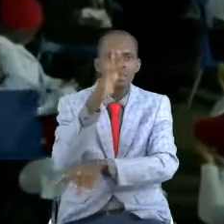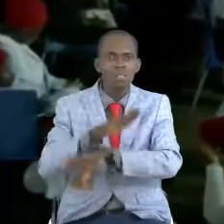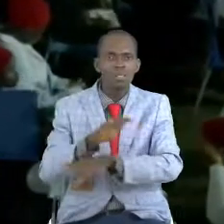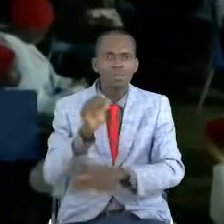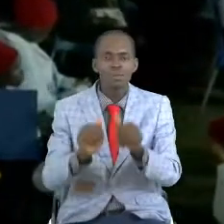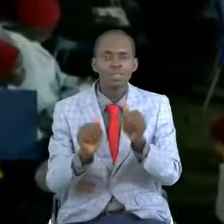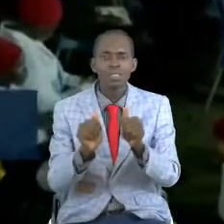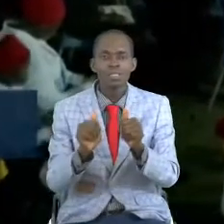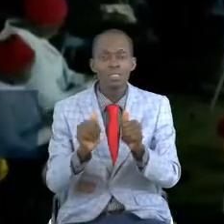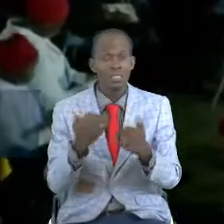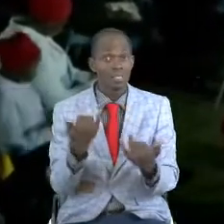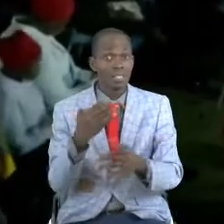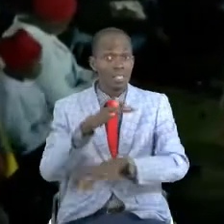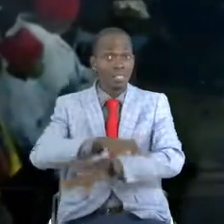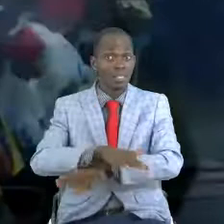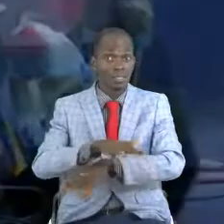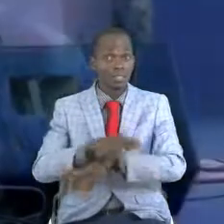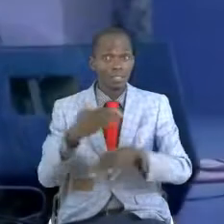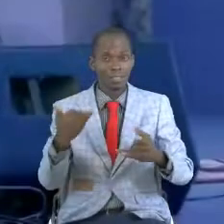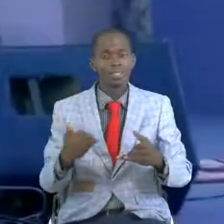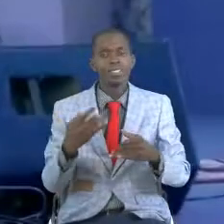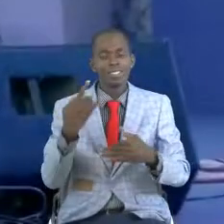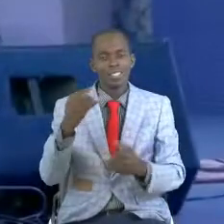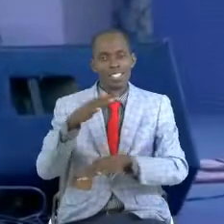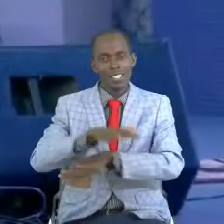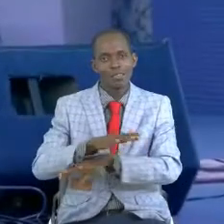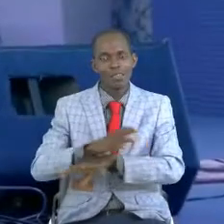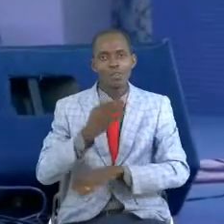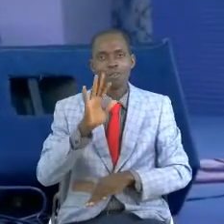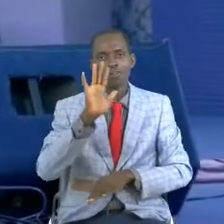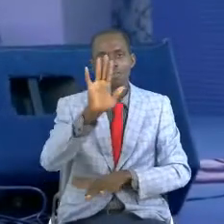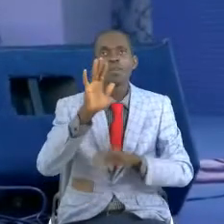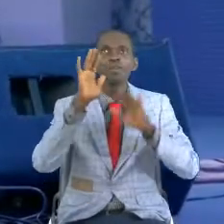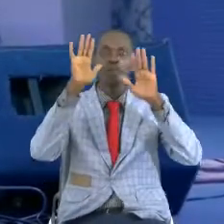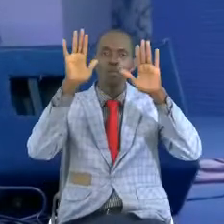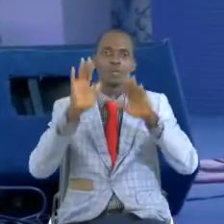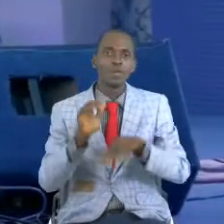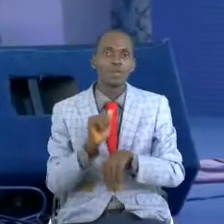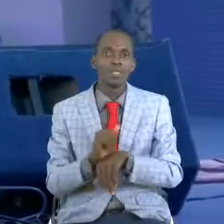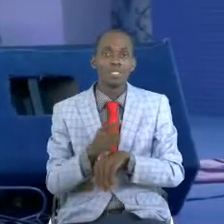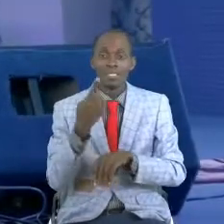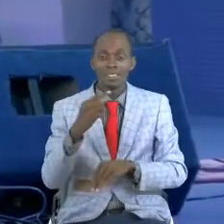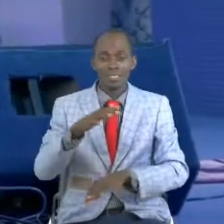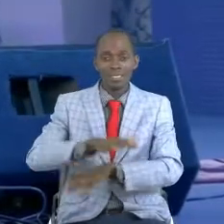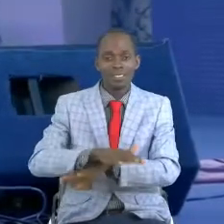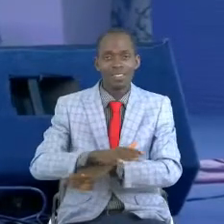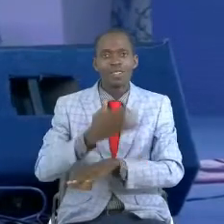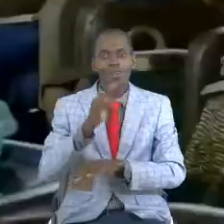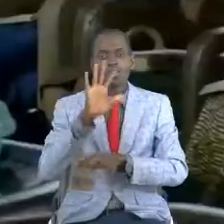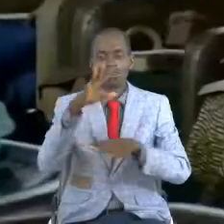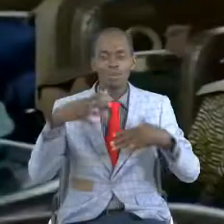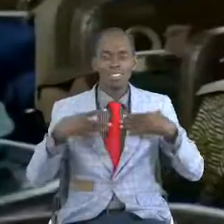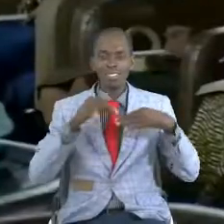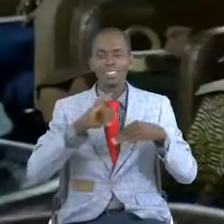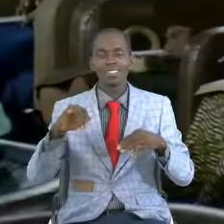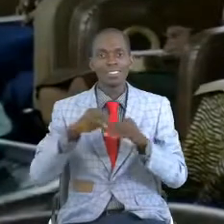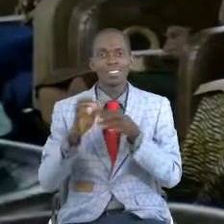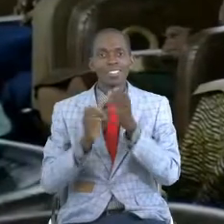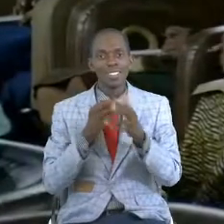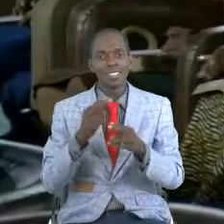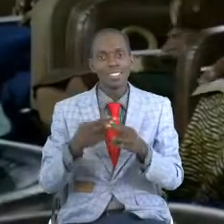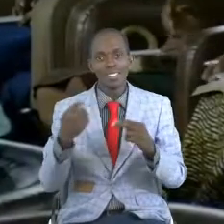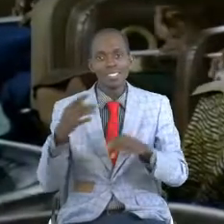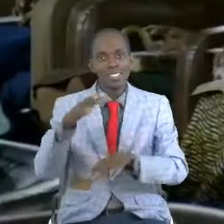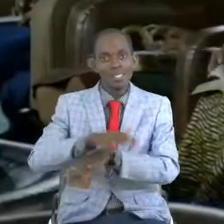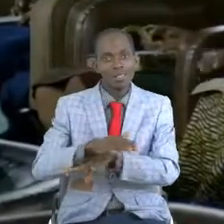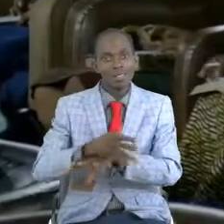The evening of your miracle. The evening of your healing. The evening of